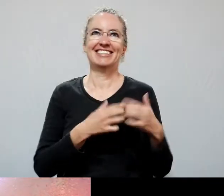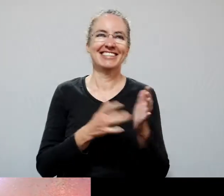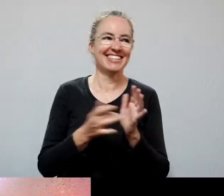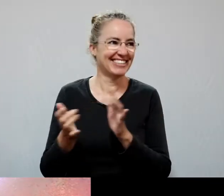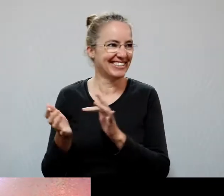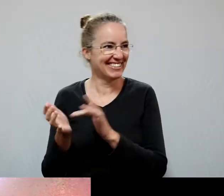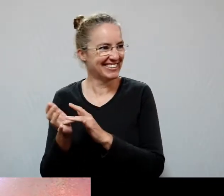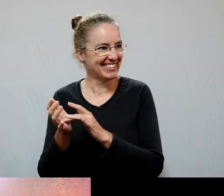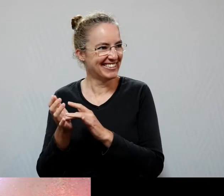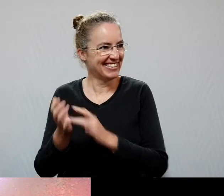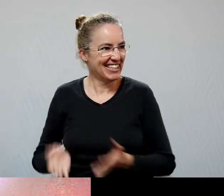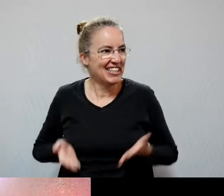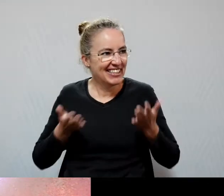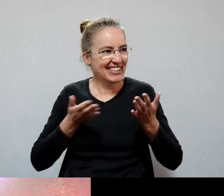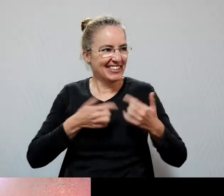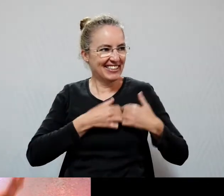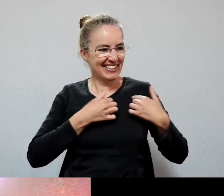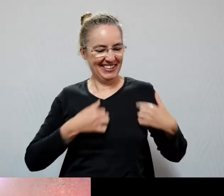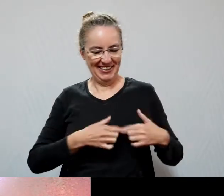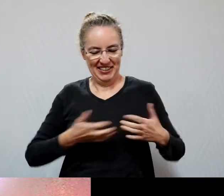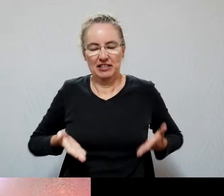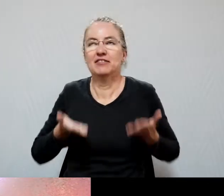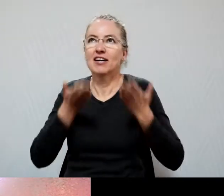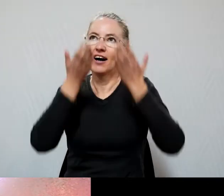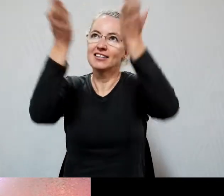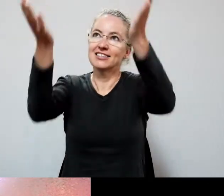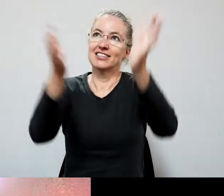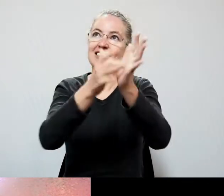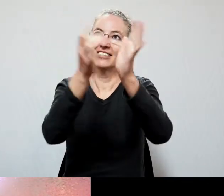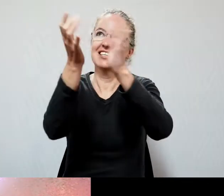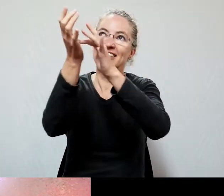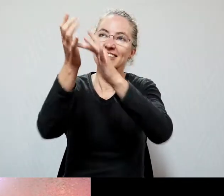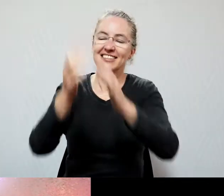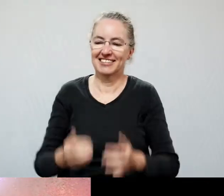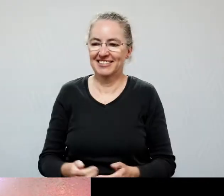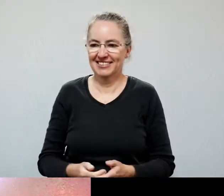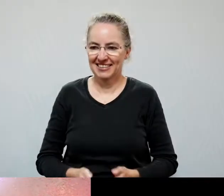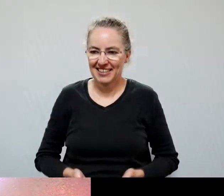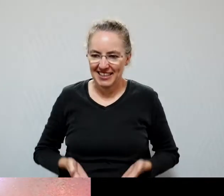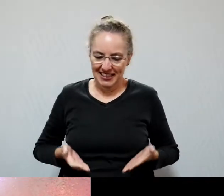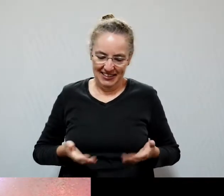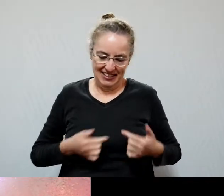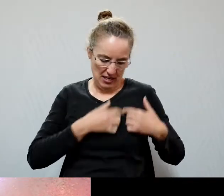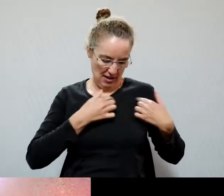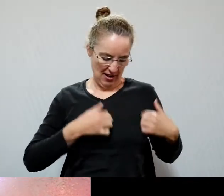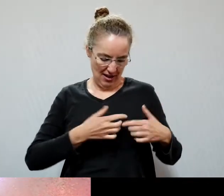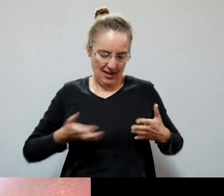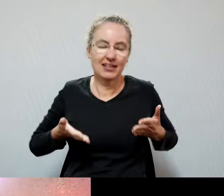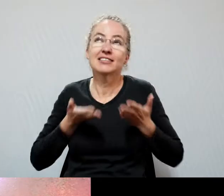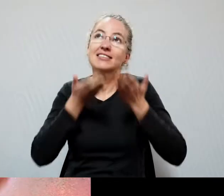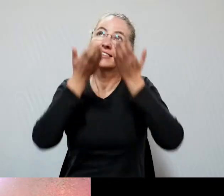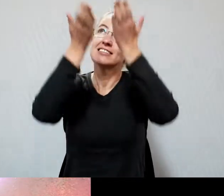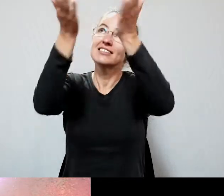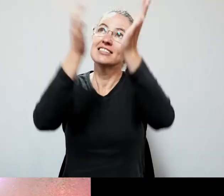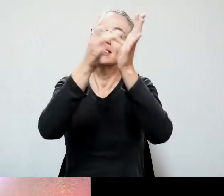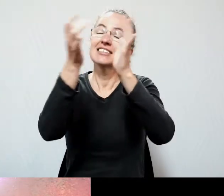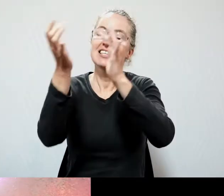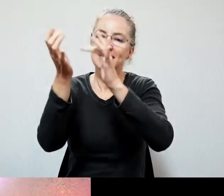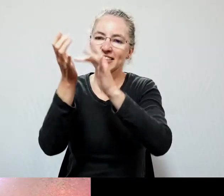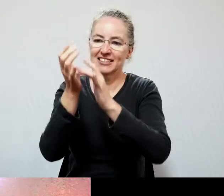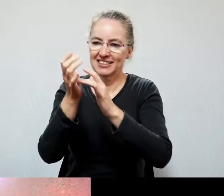to Jesus. Give your heart to Jesus. Give your heart